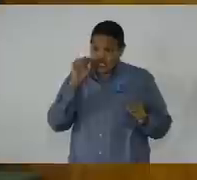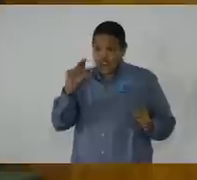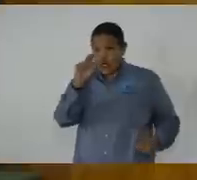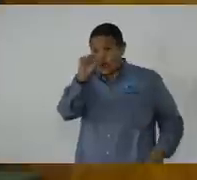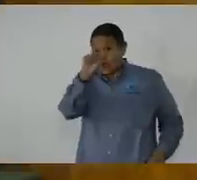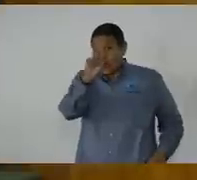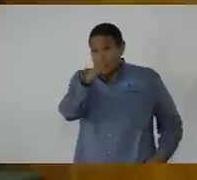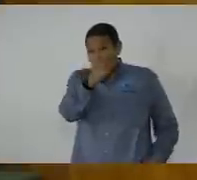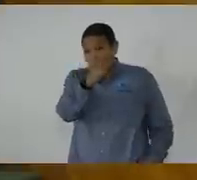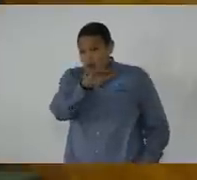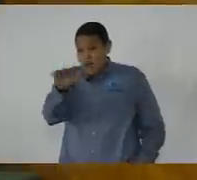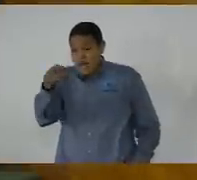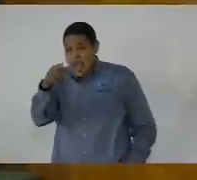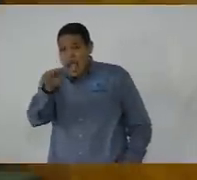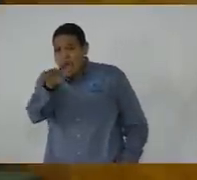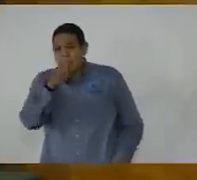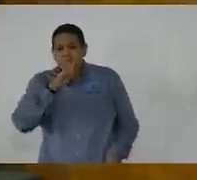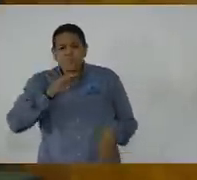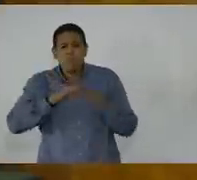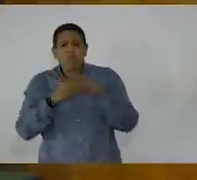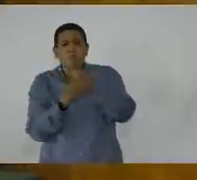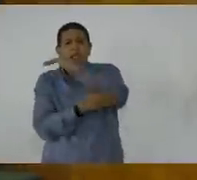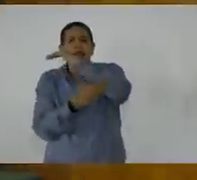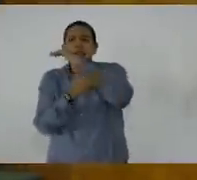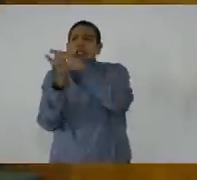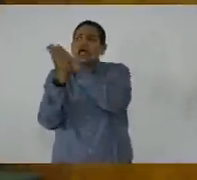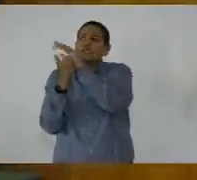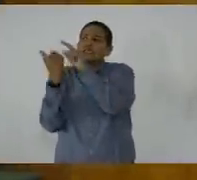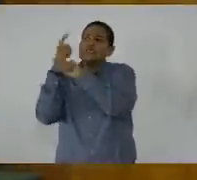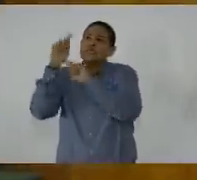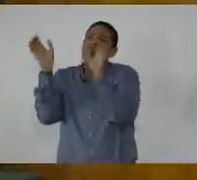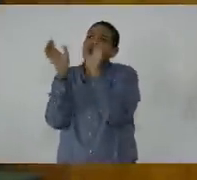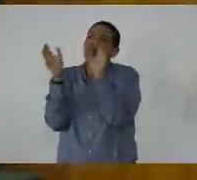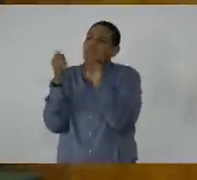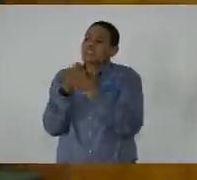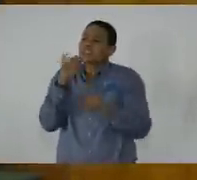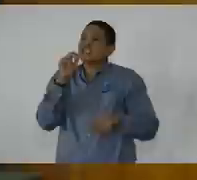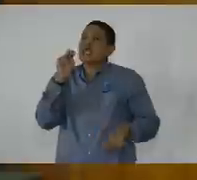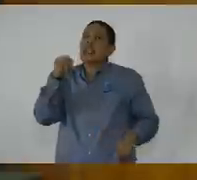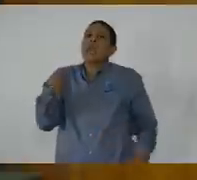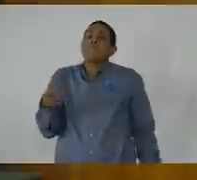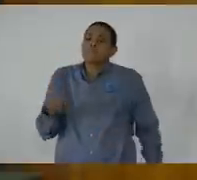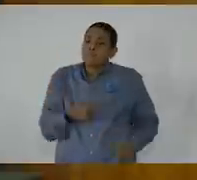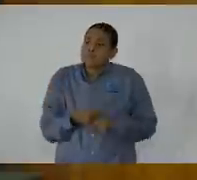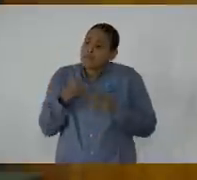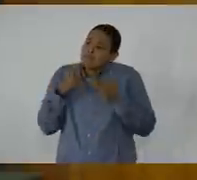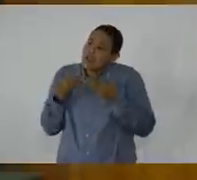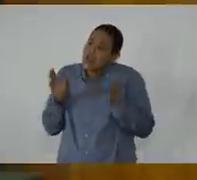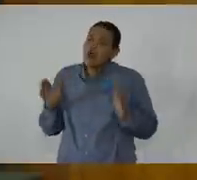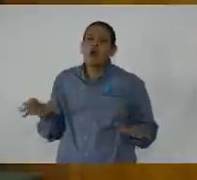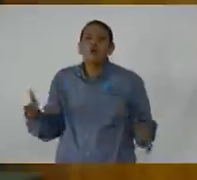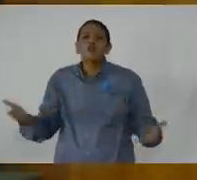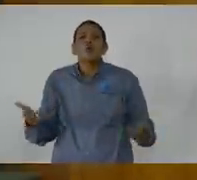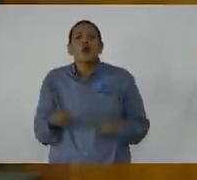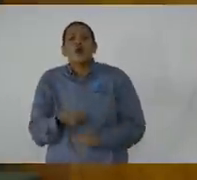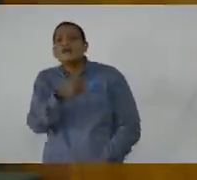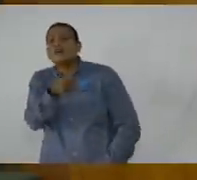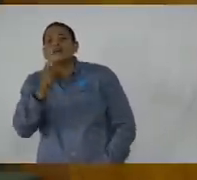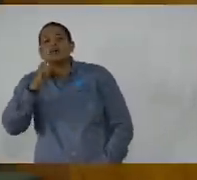January 2021, the Jamaica National Agency for Accreditation, JANAC, launched, Madam Speaker,